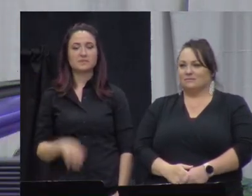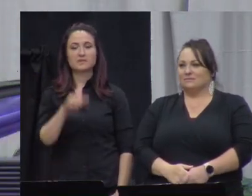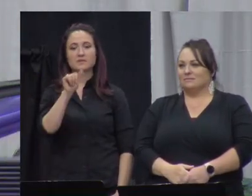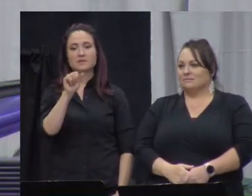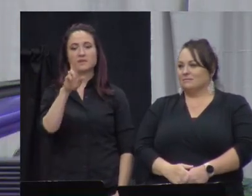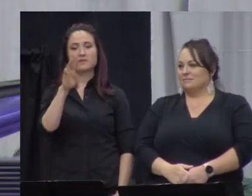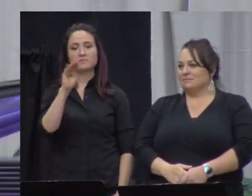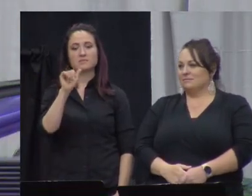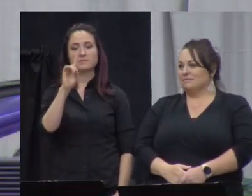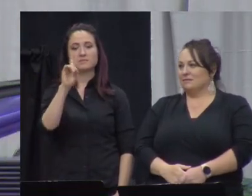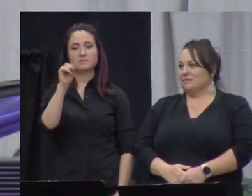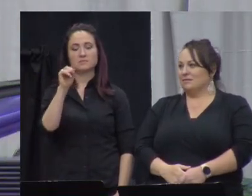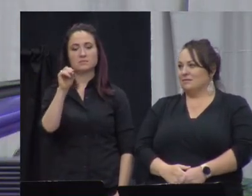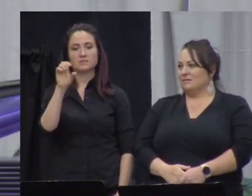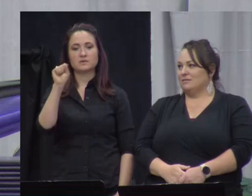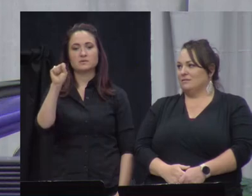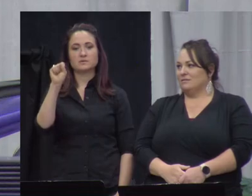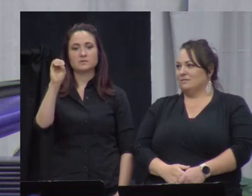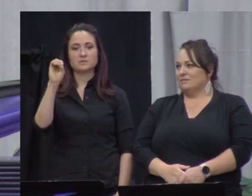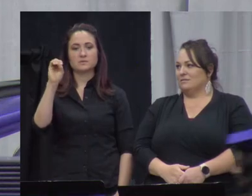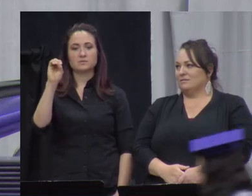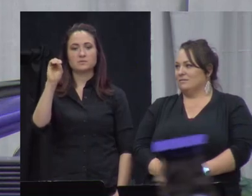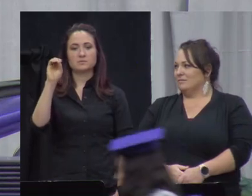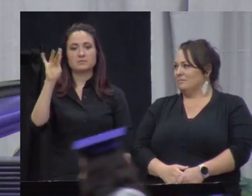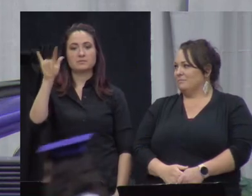Armando Cepeda.